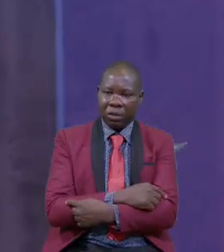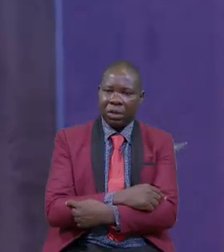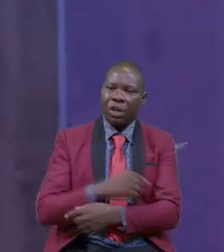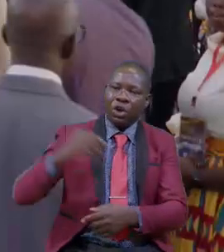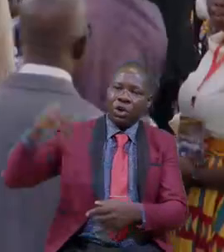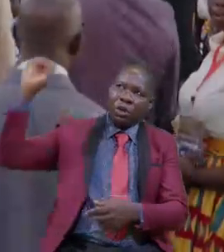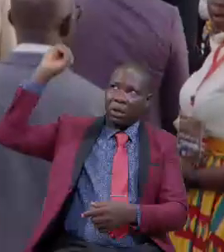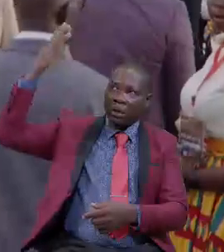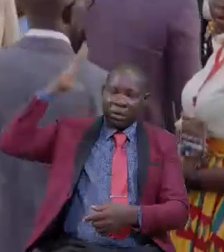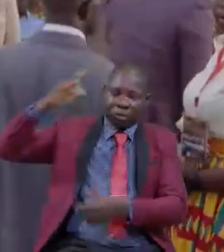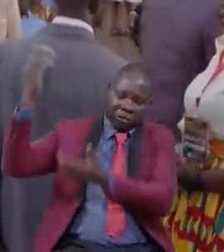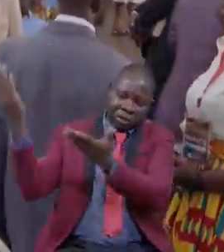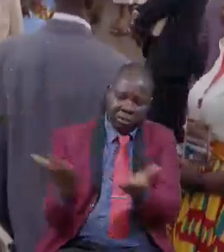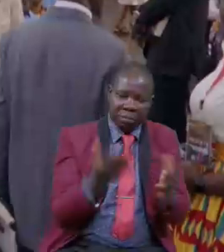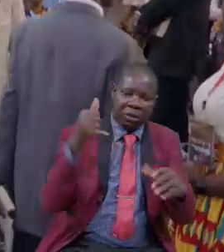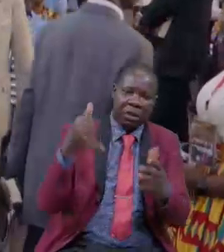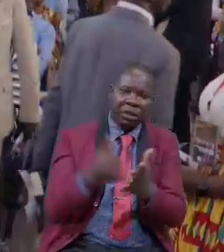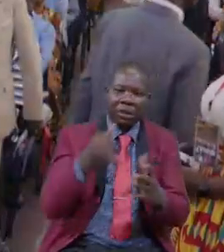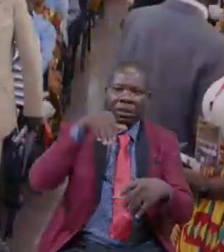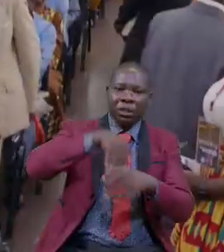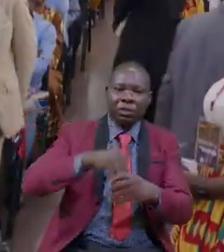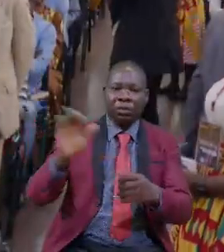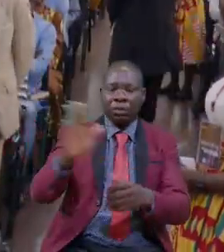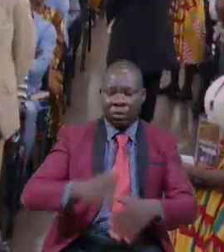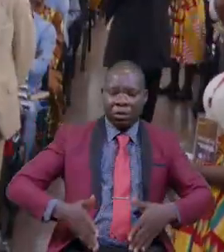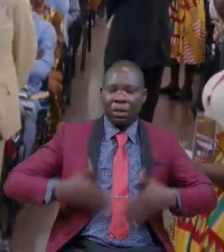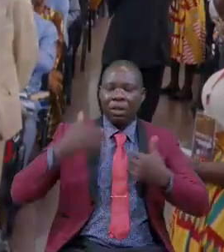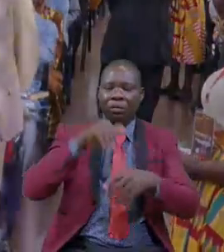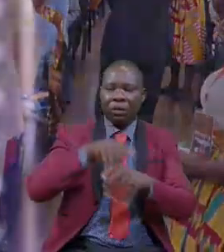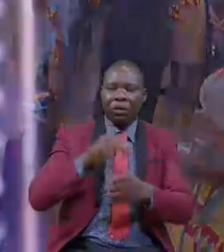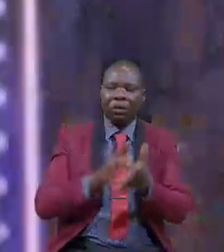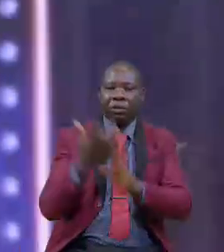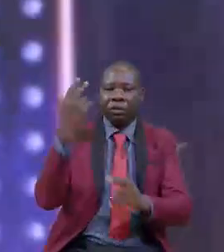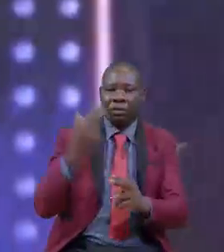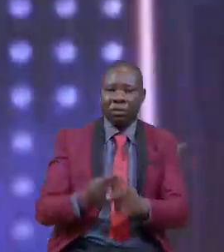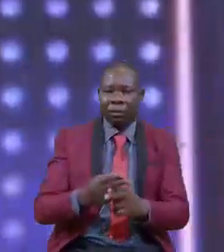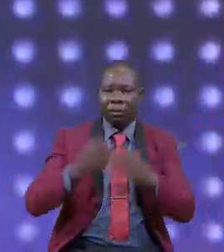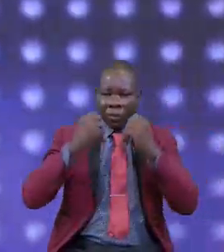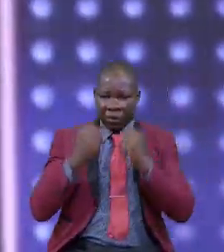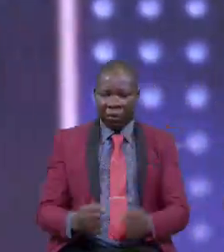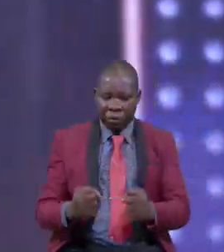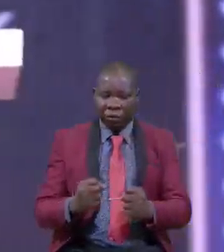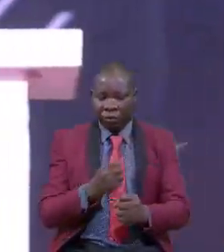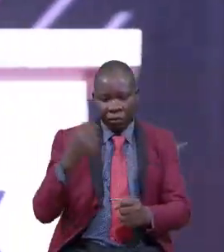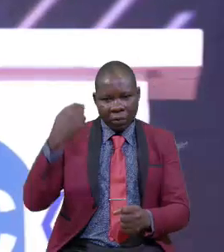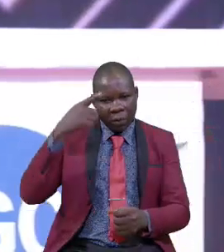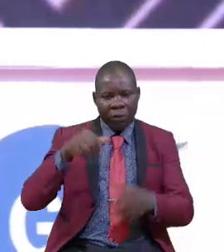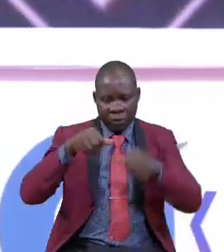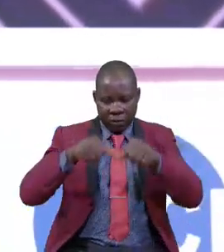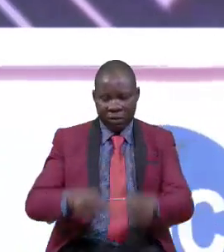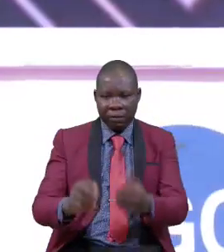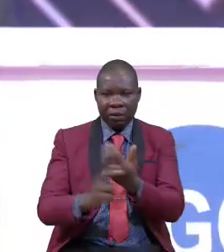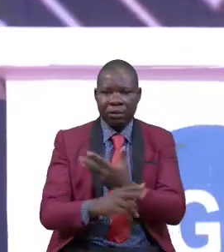your life. Amen. Fortitude with steadfastness through supplied